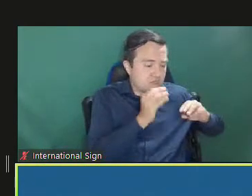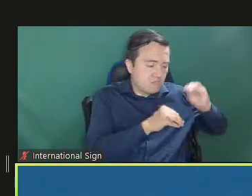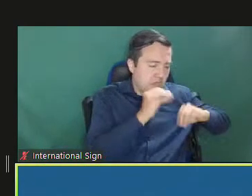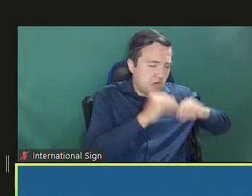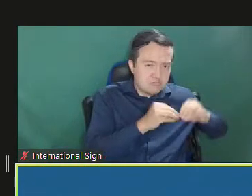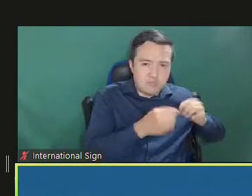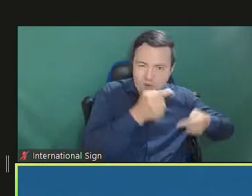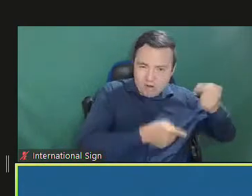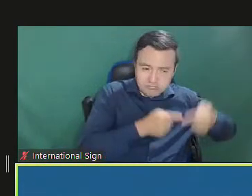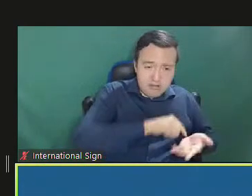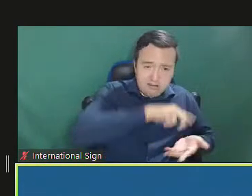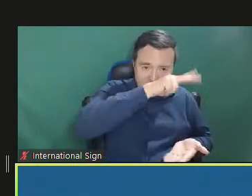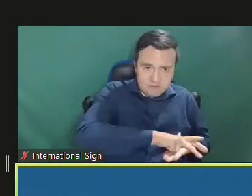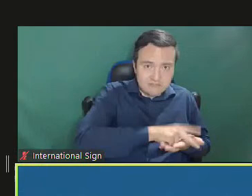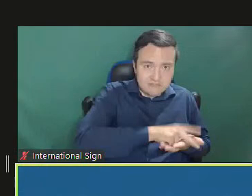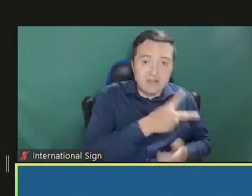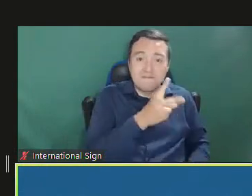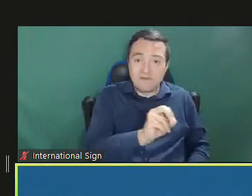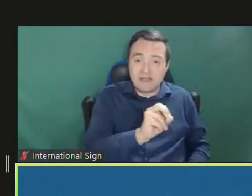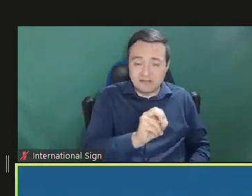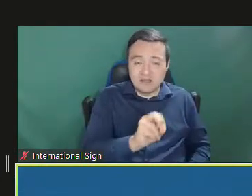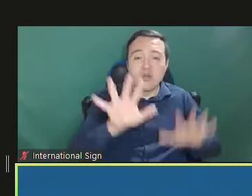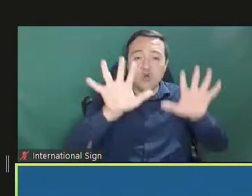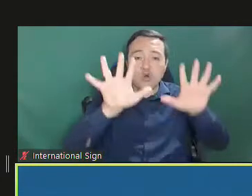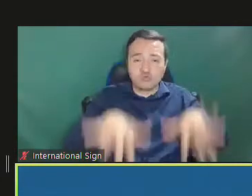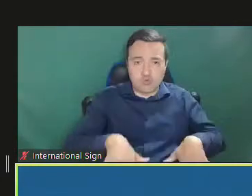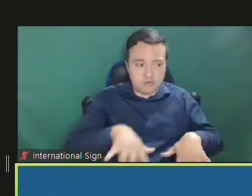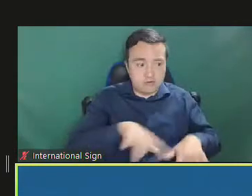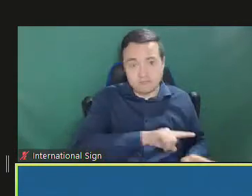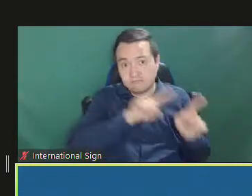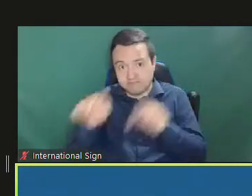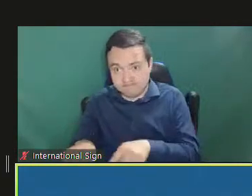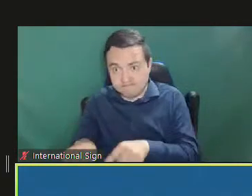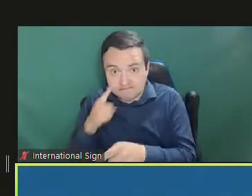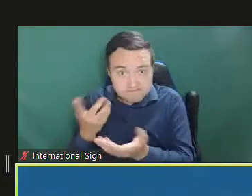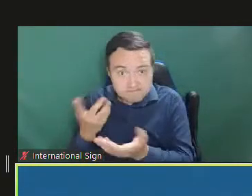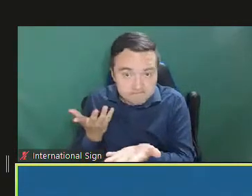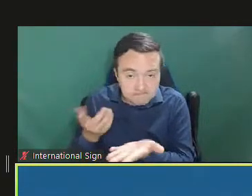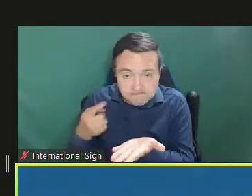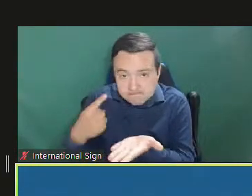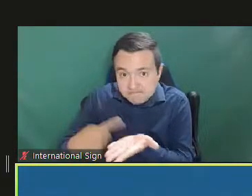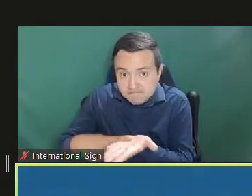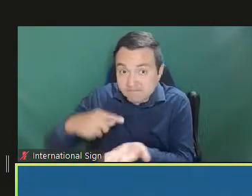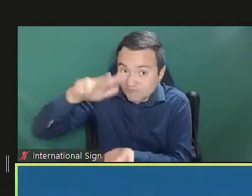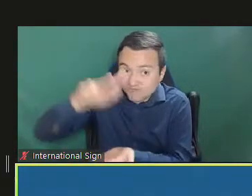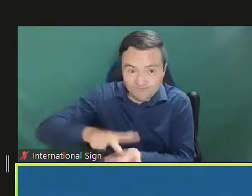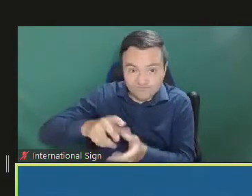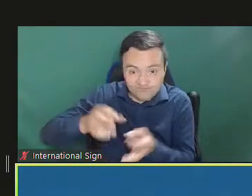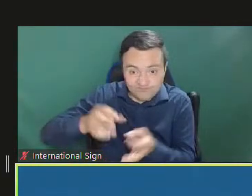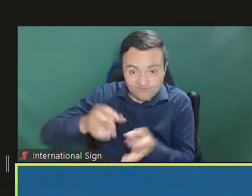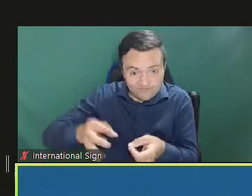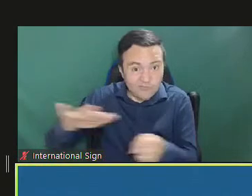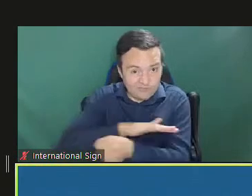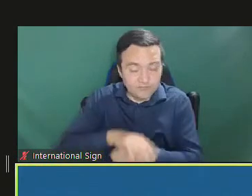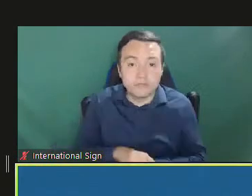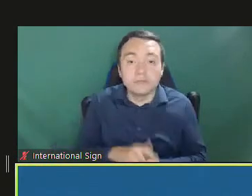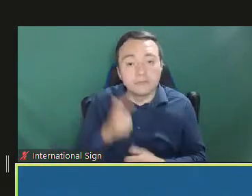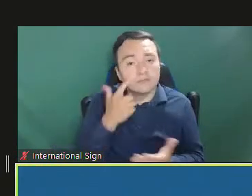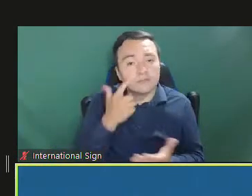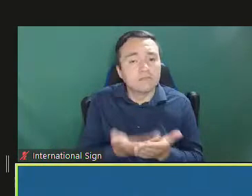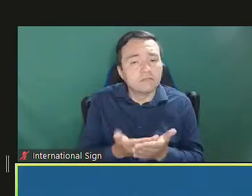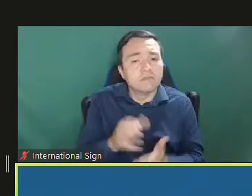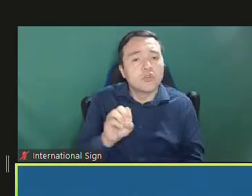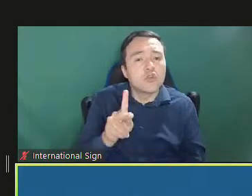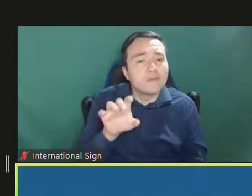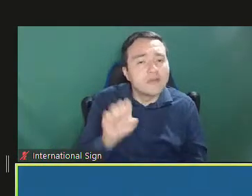ongoing support to countries to implement policies to reduce the burden of diet-related non-communicable diseases. Reduction of